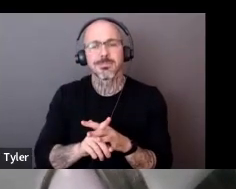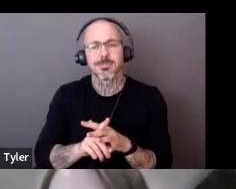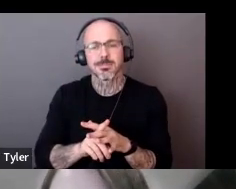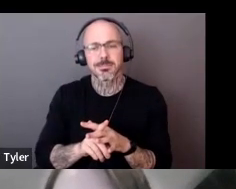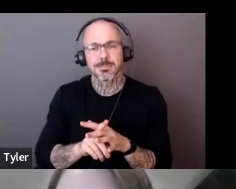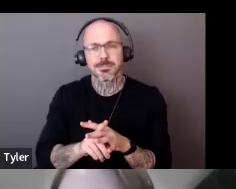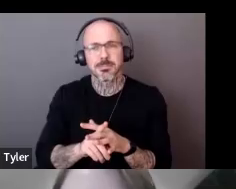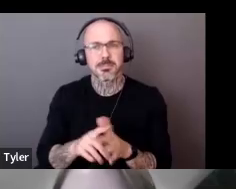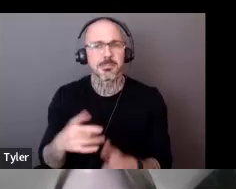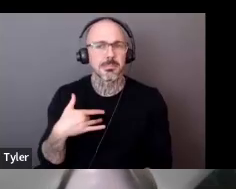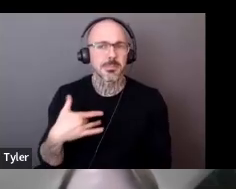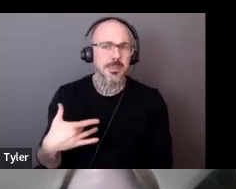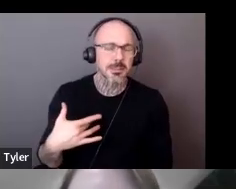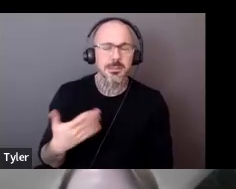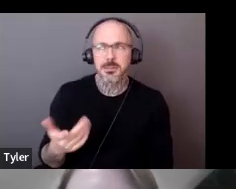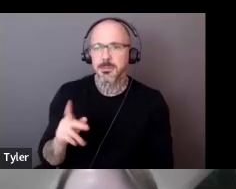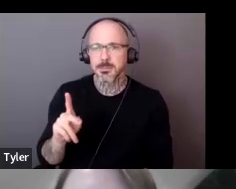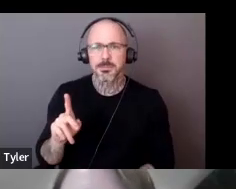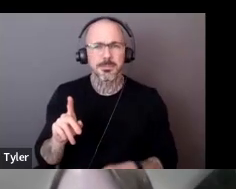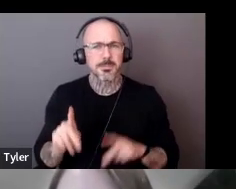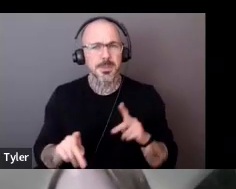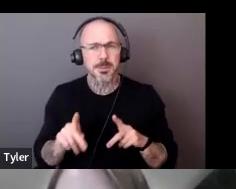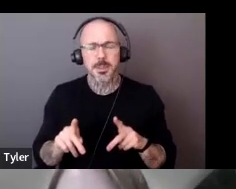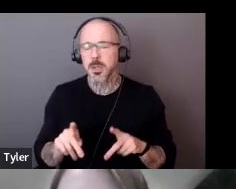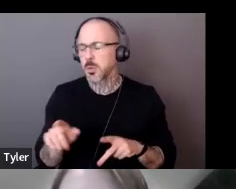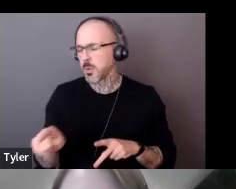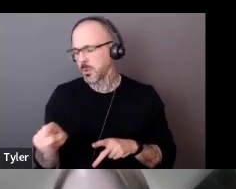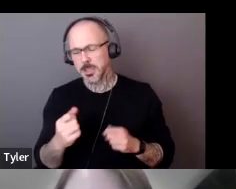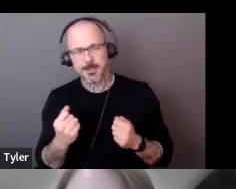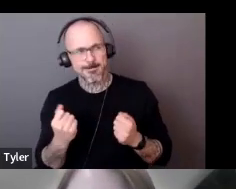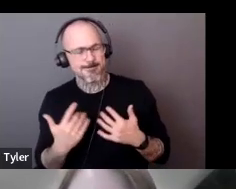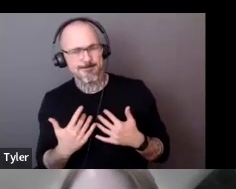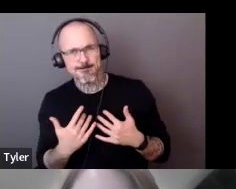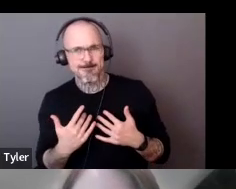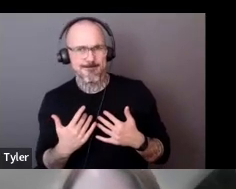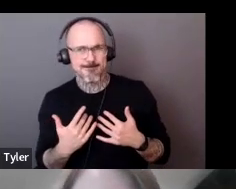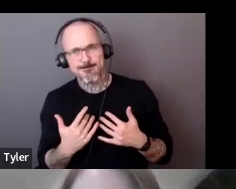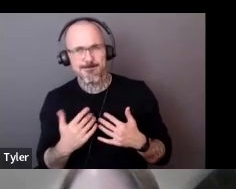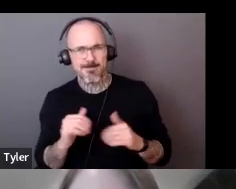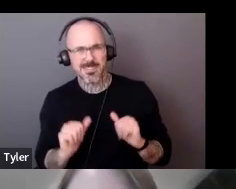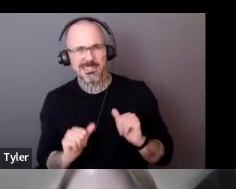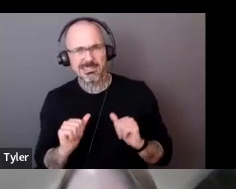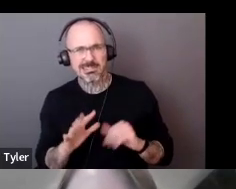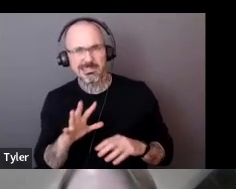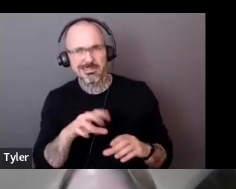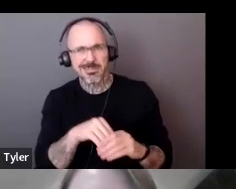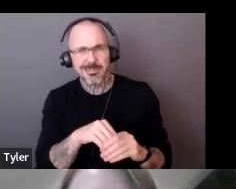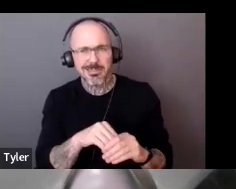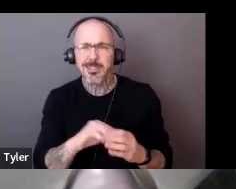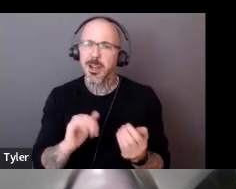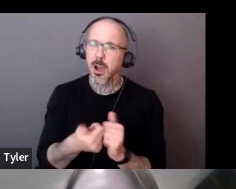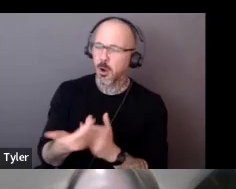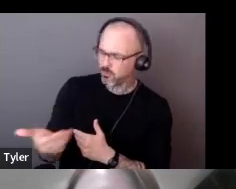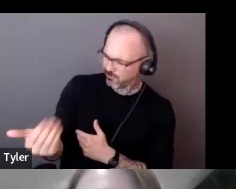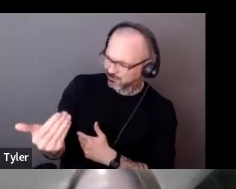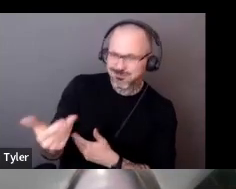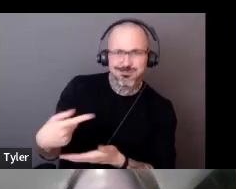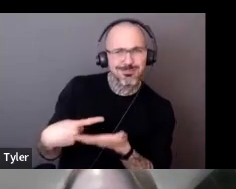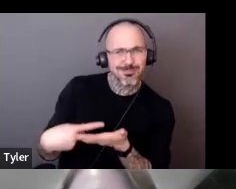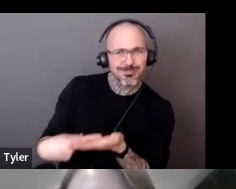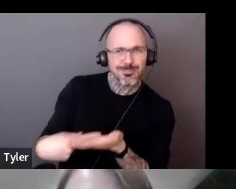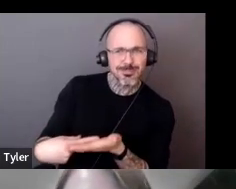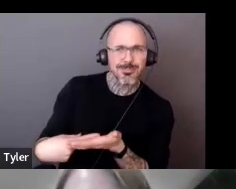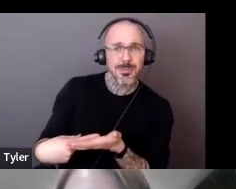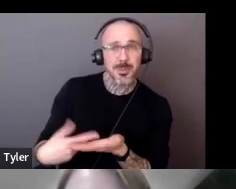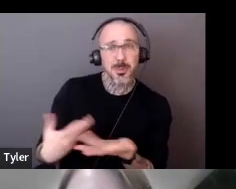people are afraid or uncertain, how do you discuss these things? I think it's really important to